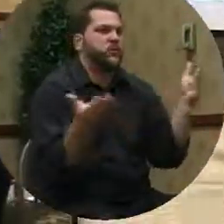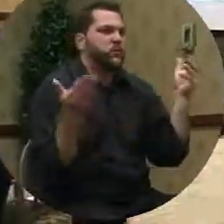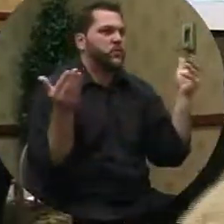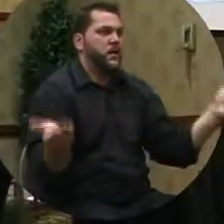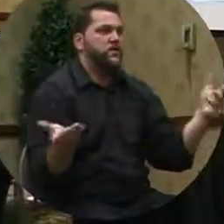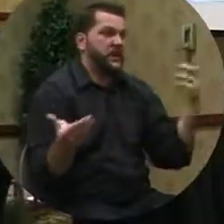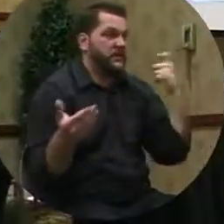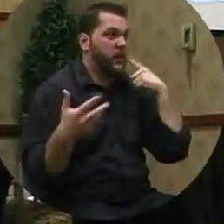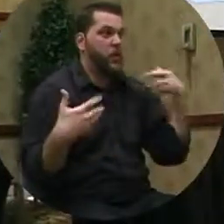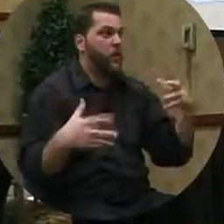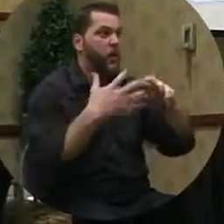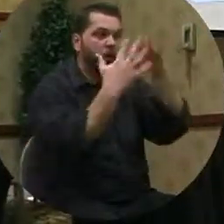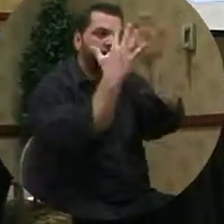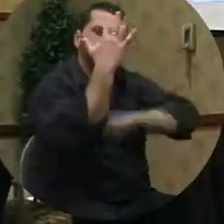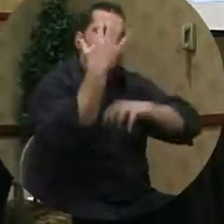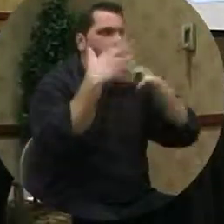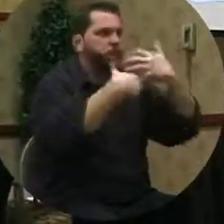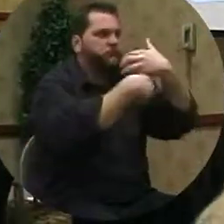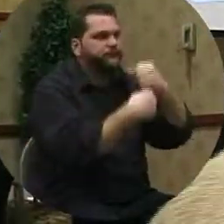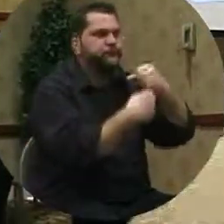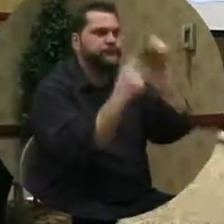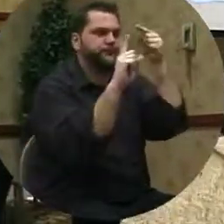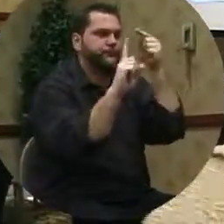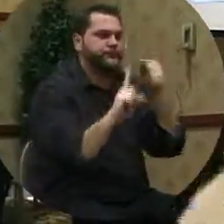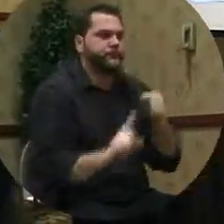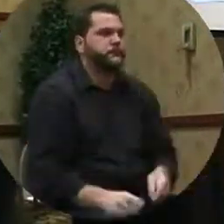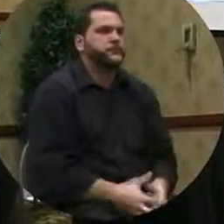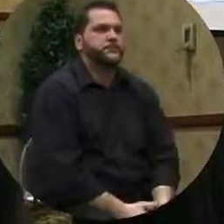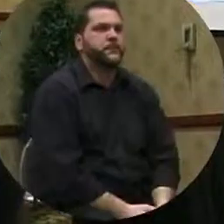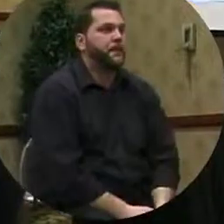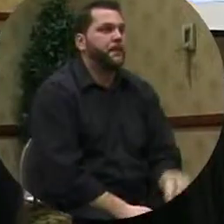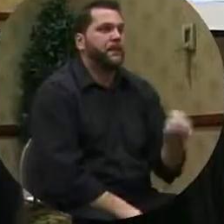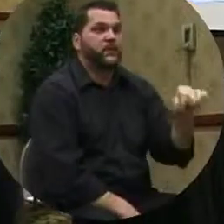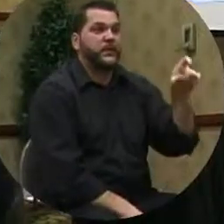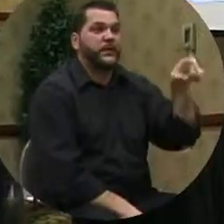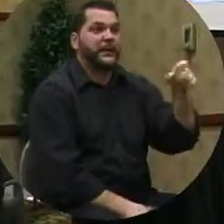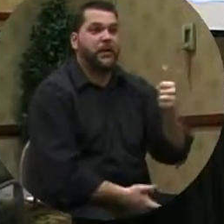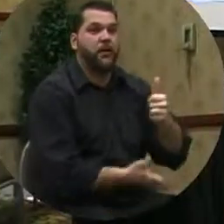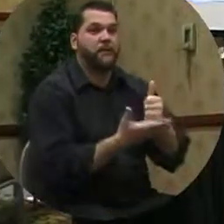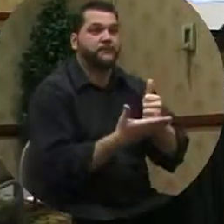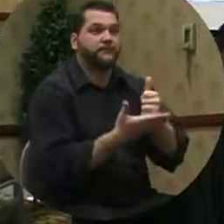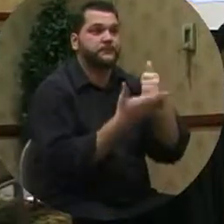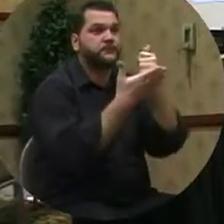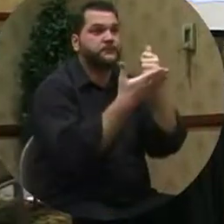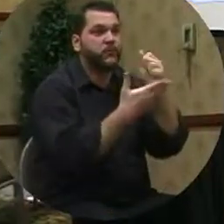down a little bit. If you need help, just raise your hand. I'll be there.